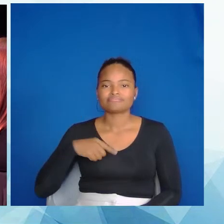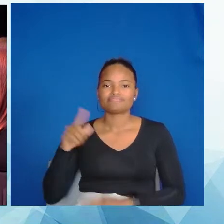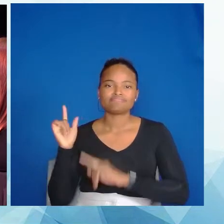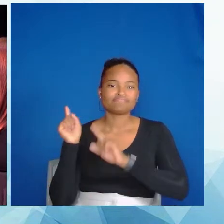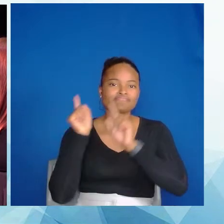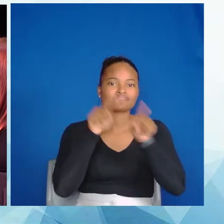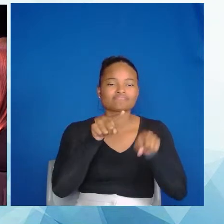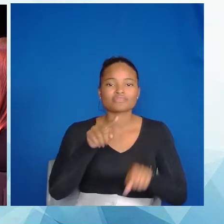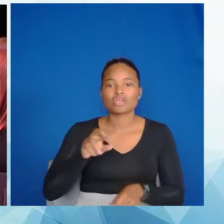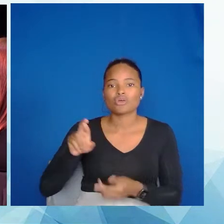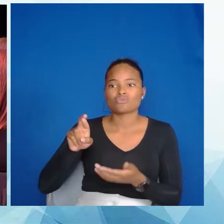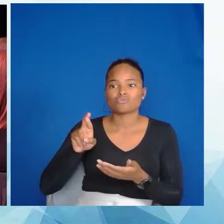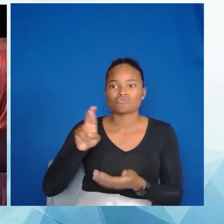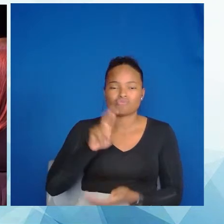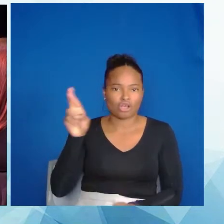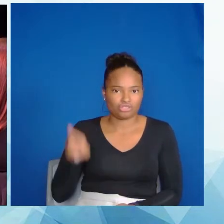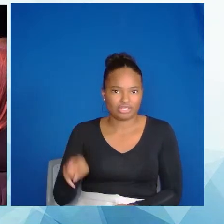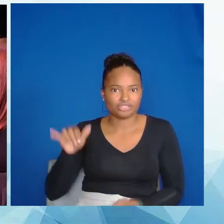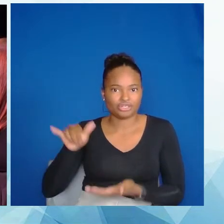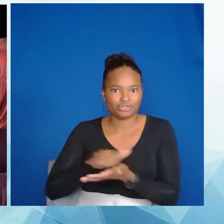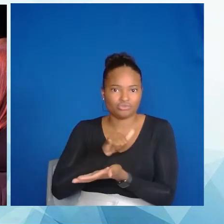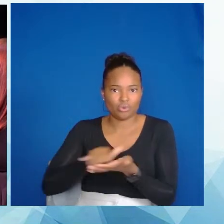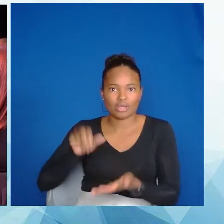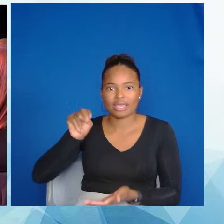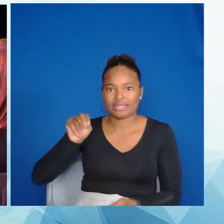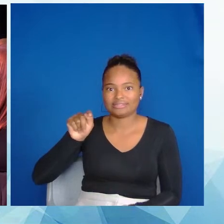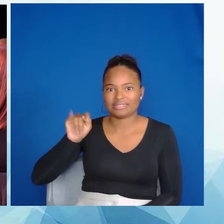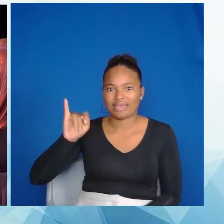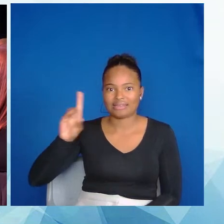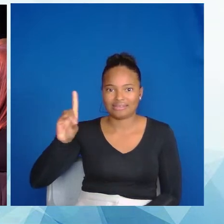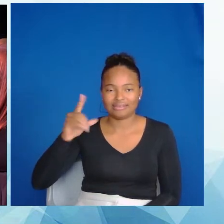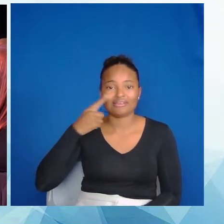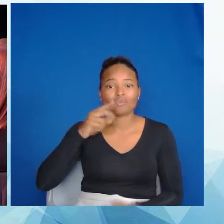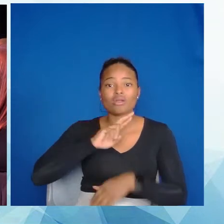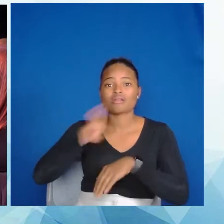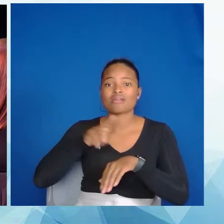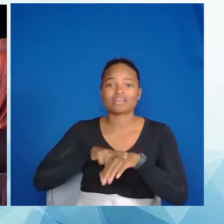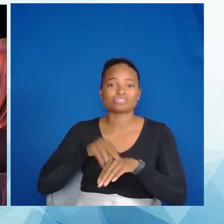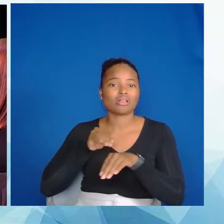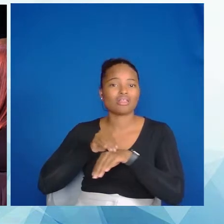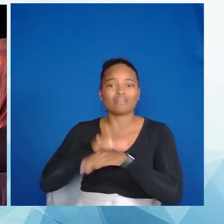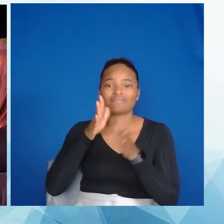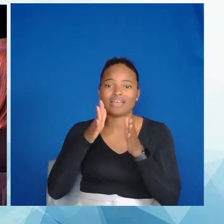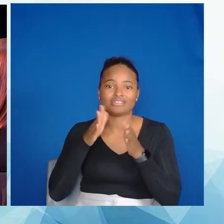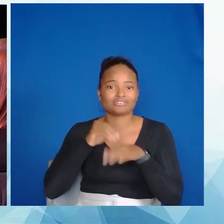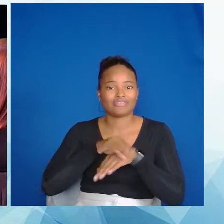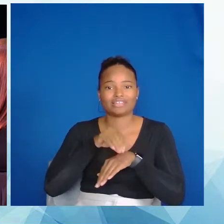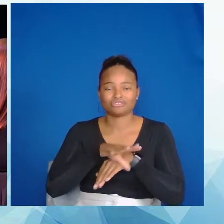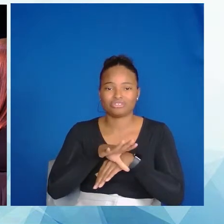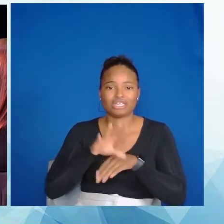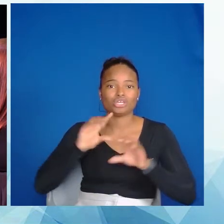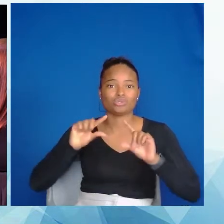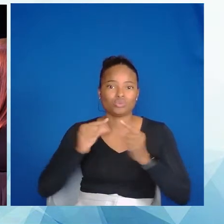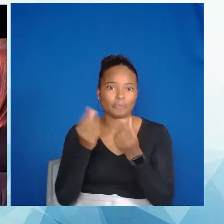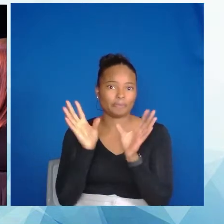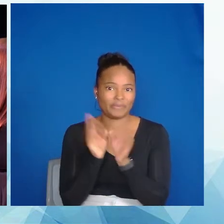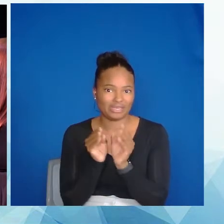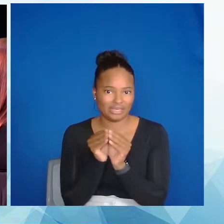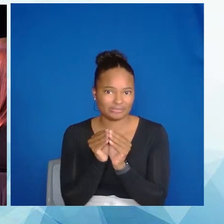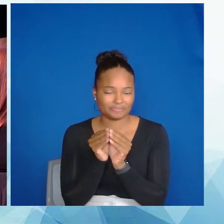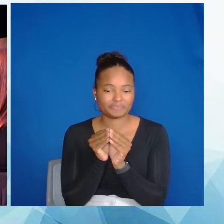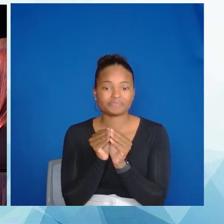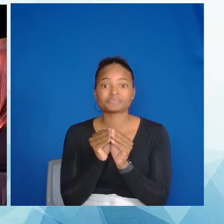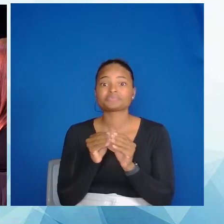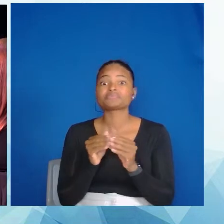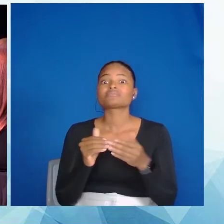to NTID for the National Advisory Group meeting. I was there for that. And then we had our